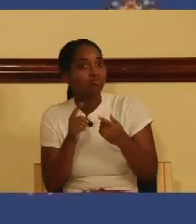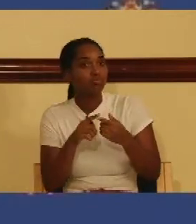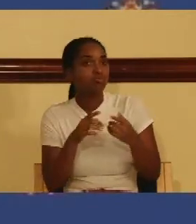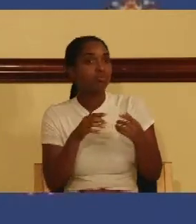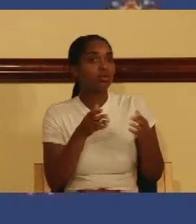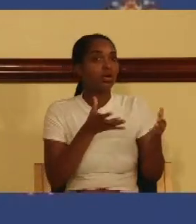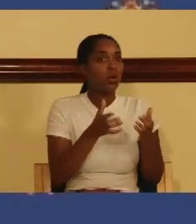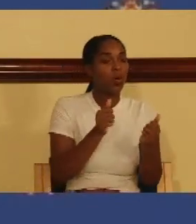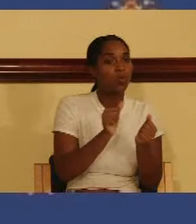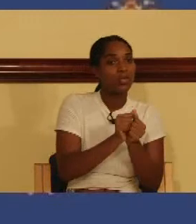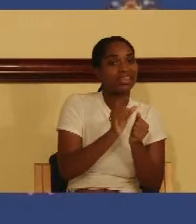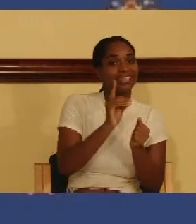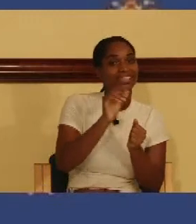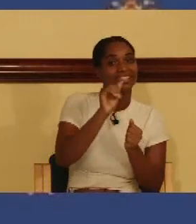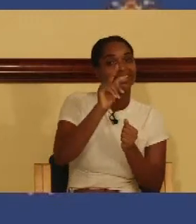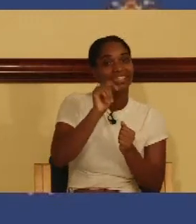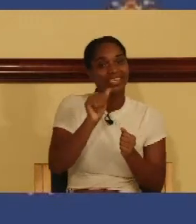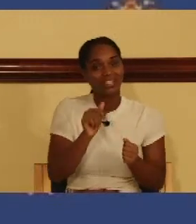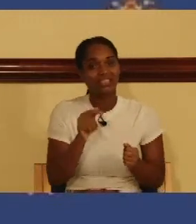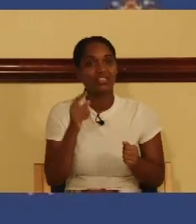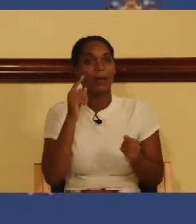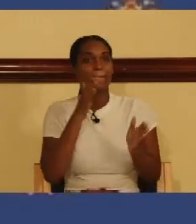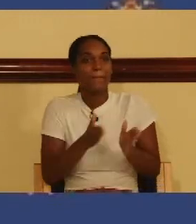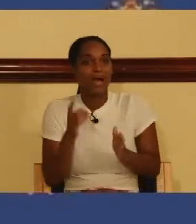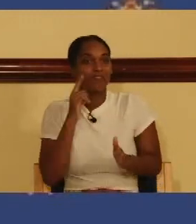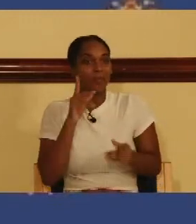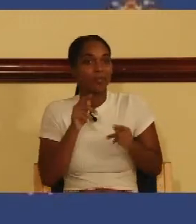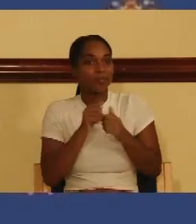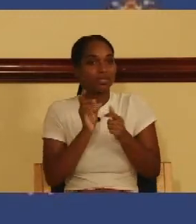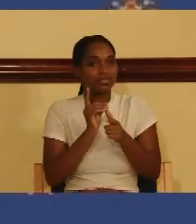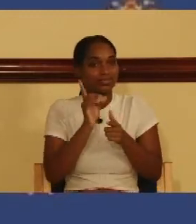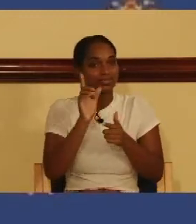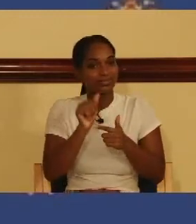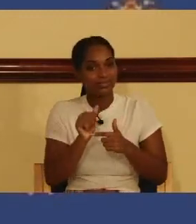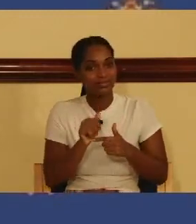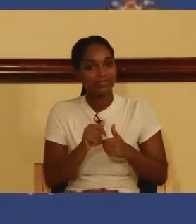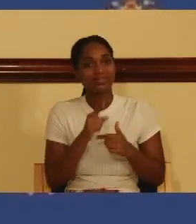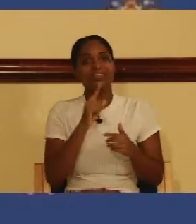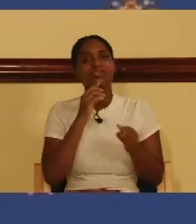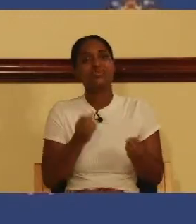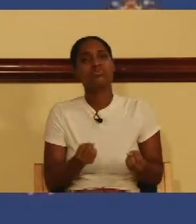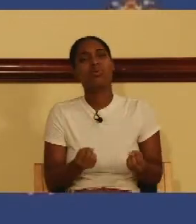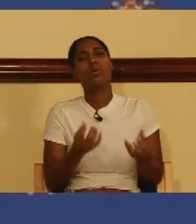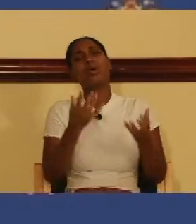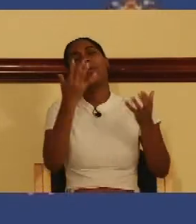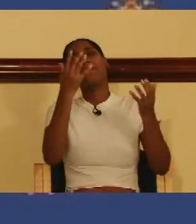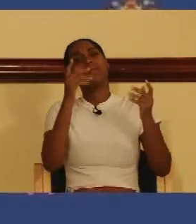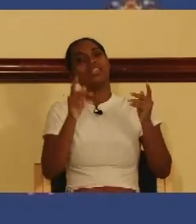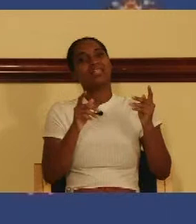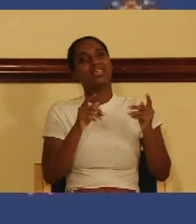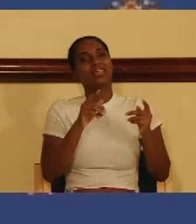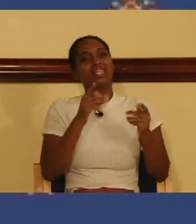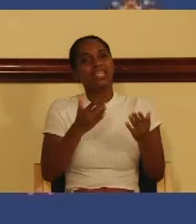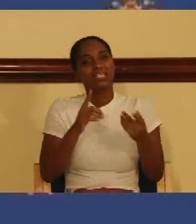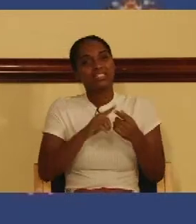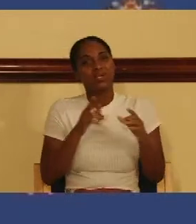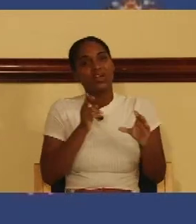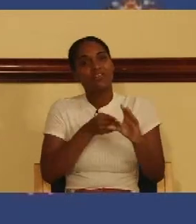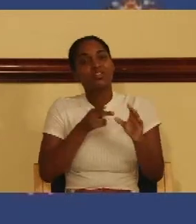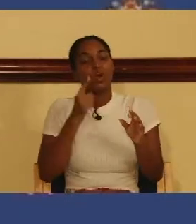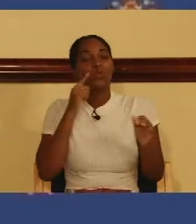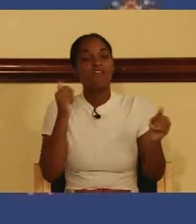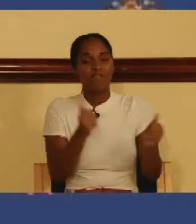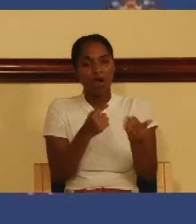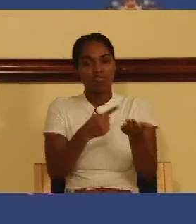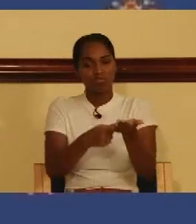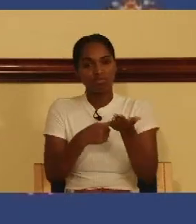assessment data to plan for students to do those individual education plans. So there's so many pieces to the puzzle. So I've been following the conversation,